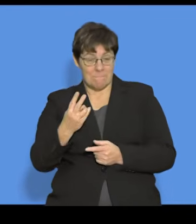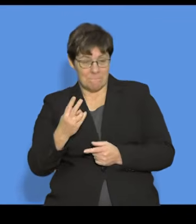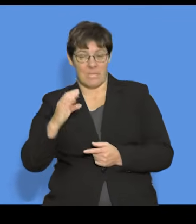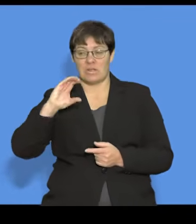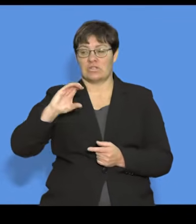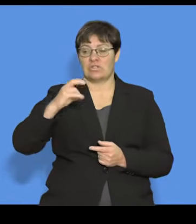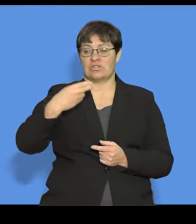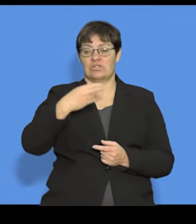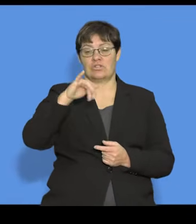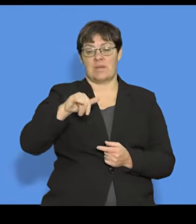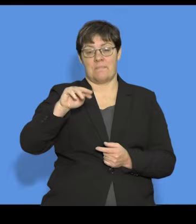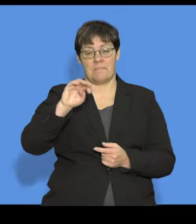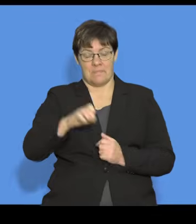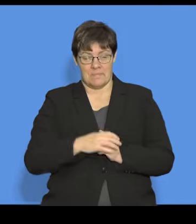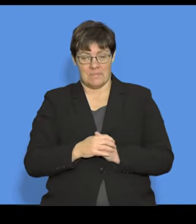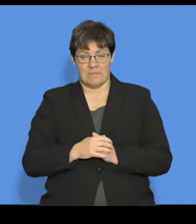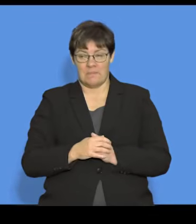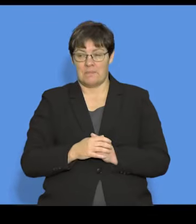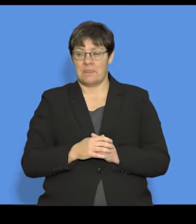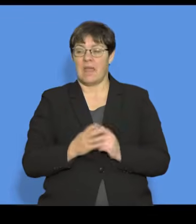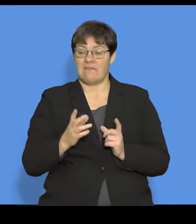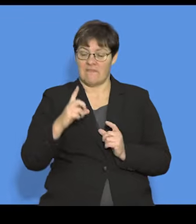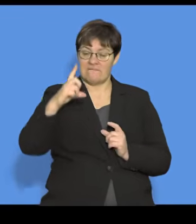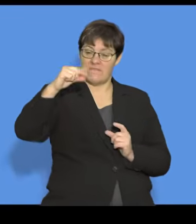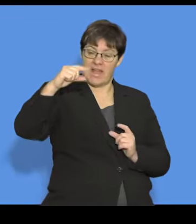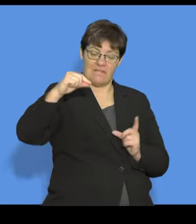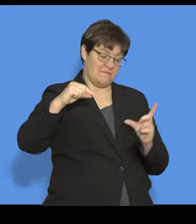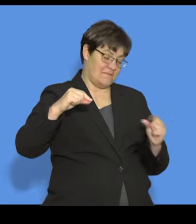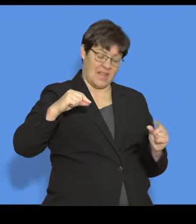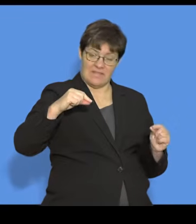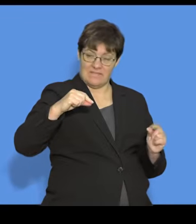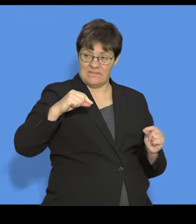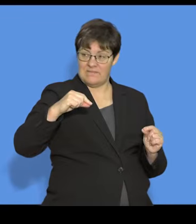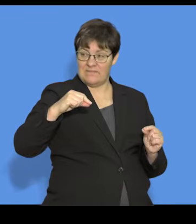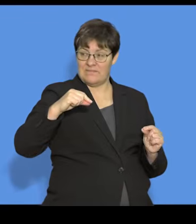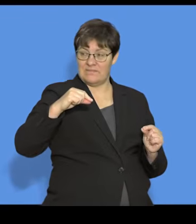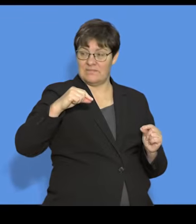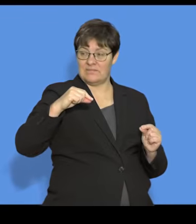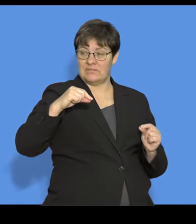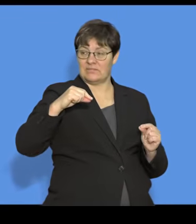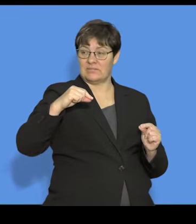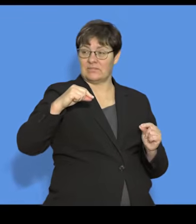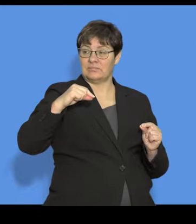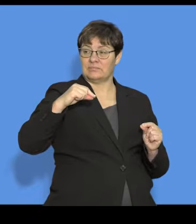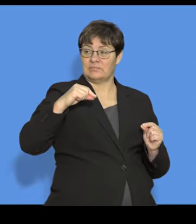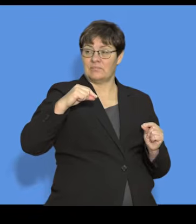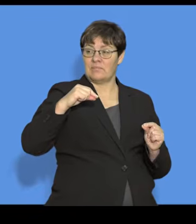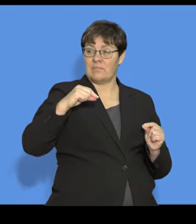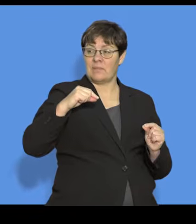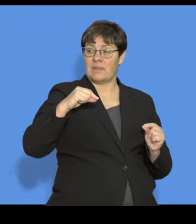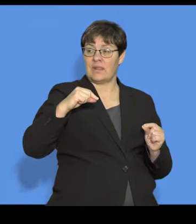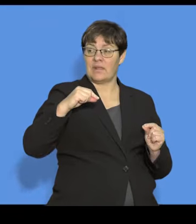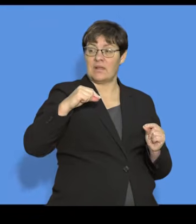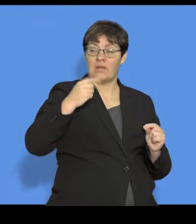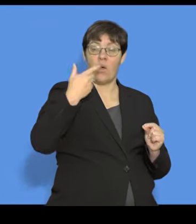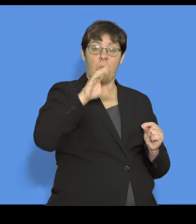chyme. The stomach has two sphincters or valves, as I said. These are pointed out here at the opening between